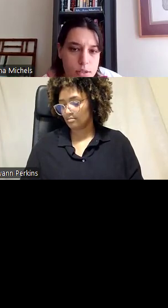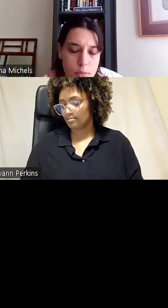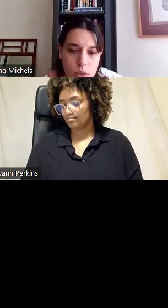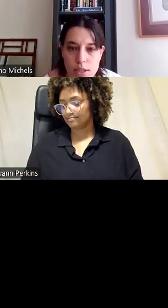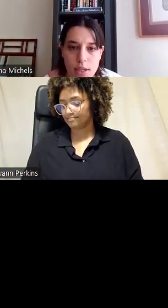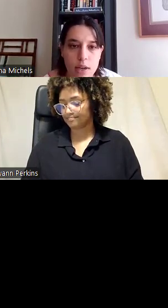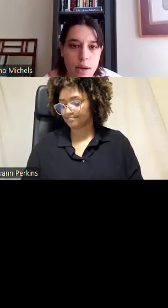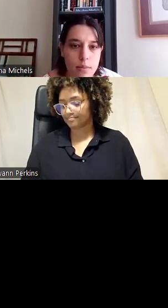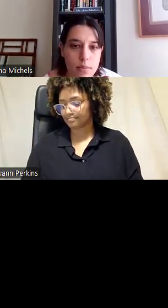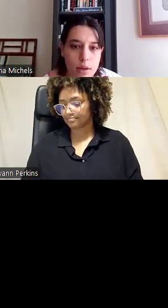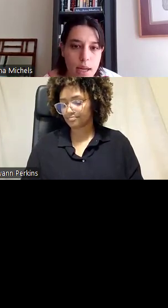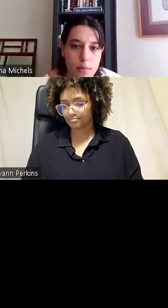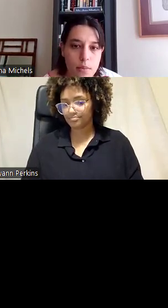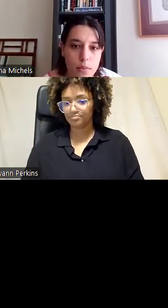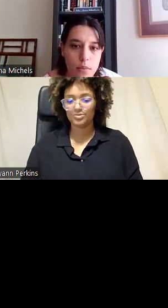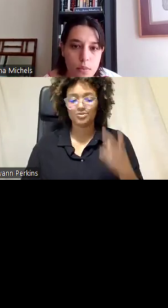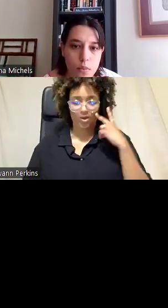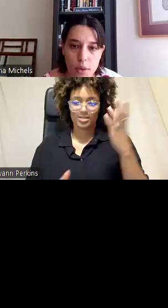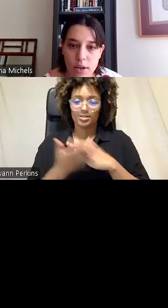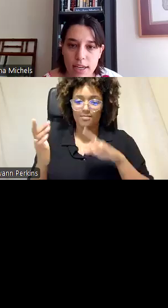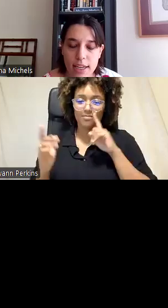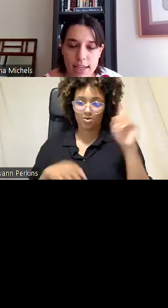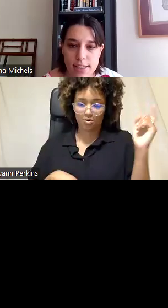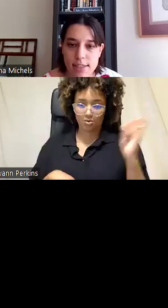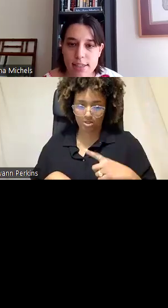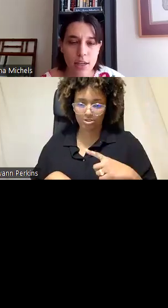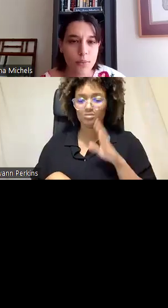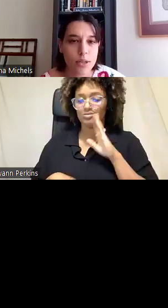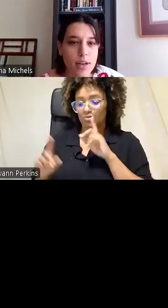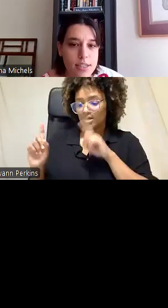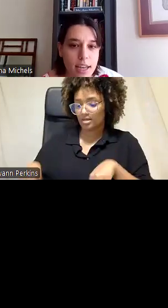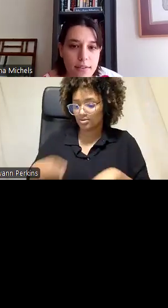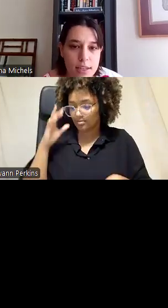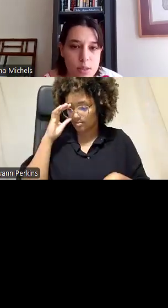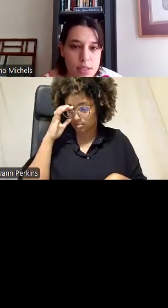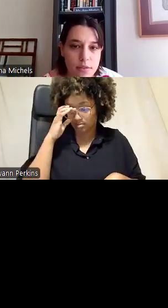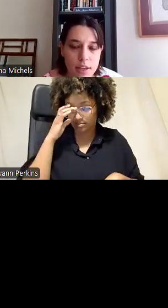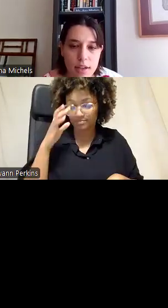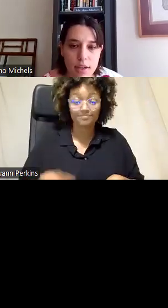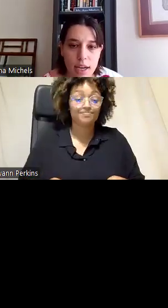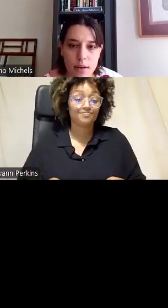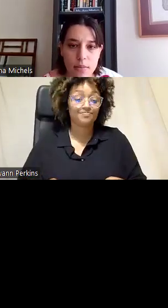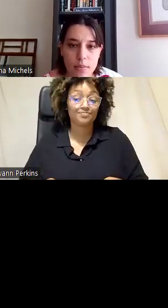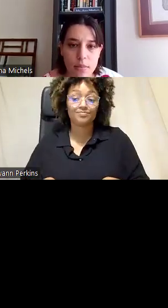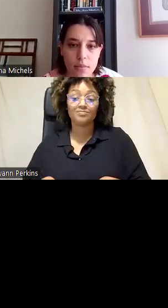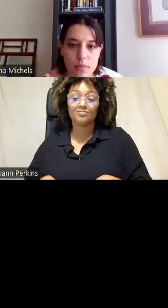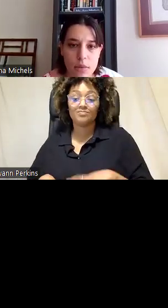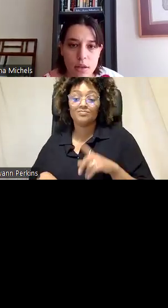So to answer some of the questions that have come up, will we hear any cases? We don't actually have any specific